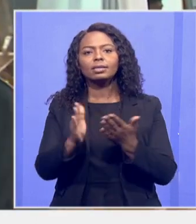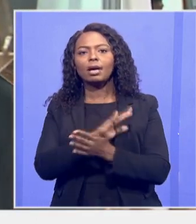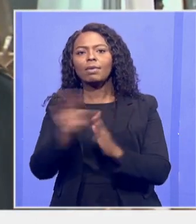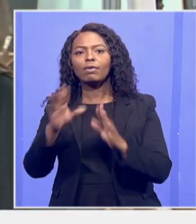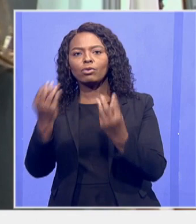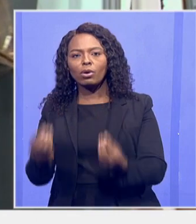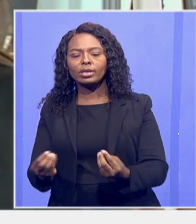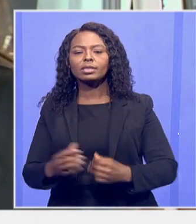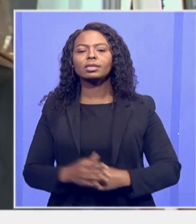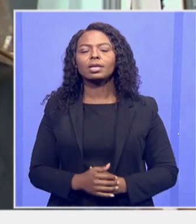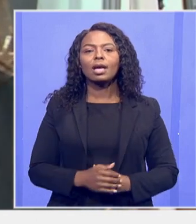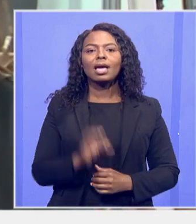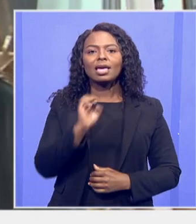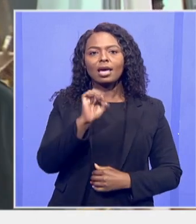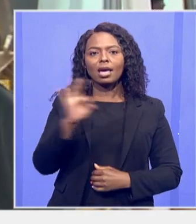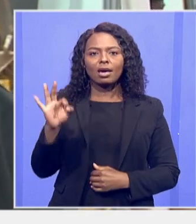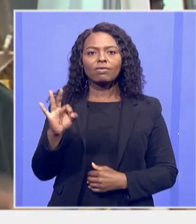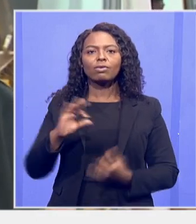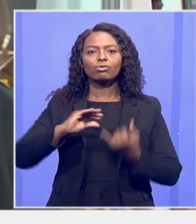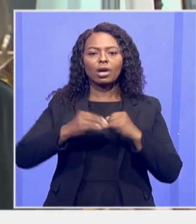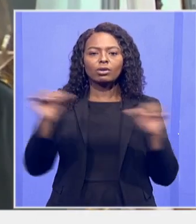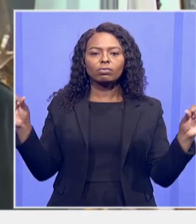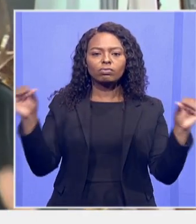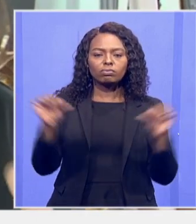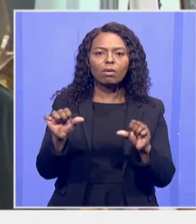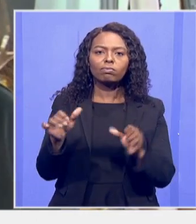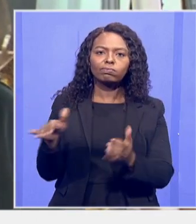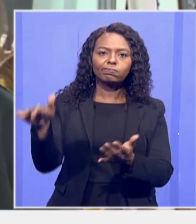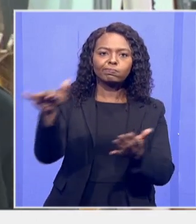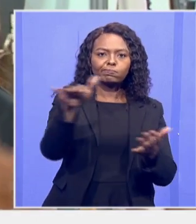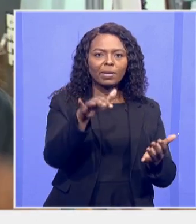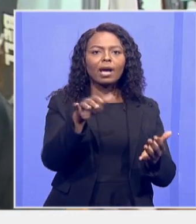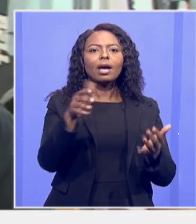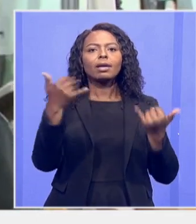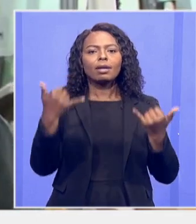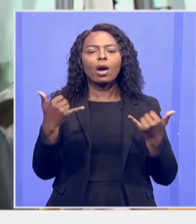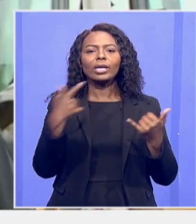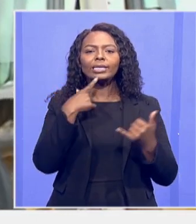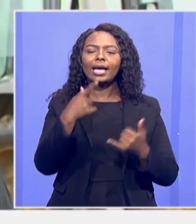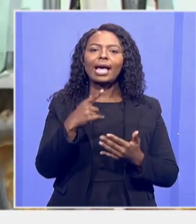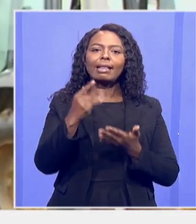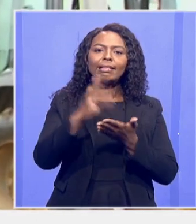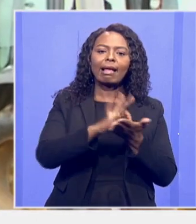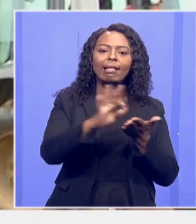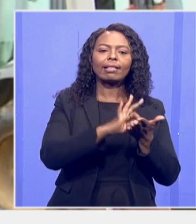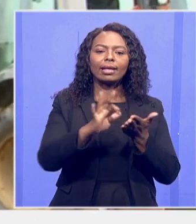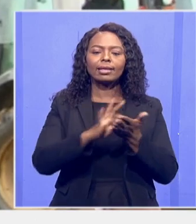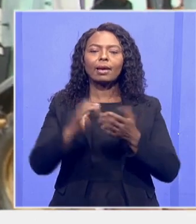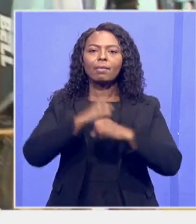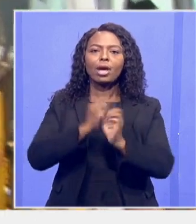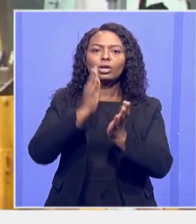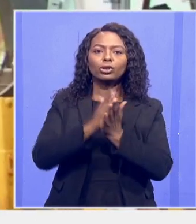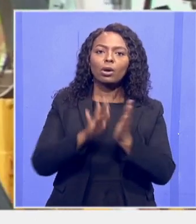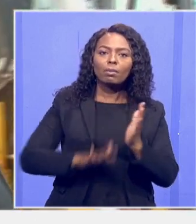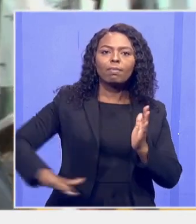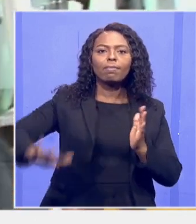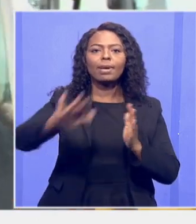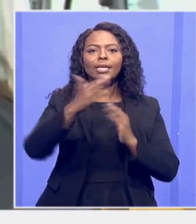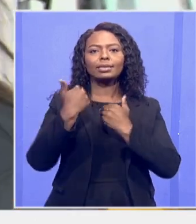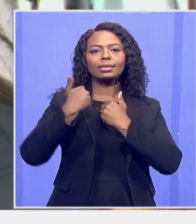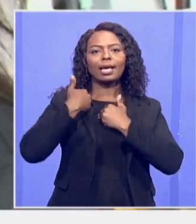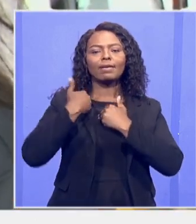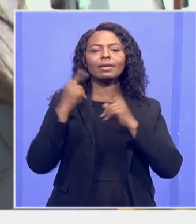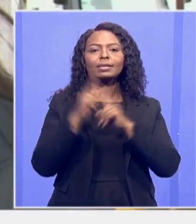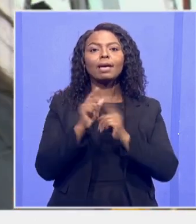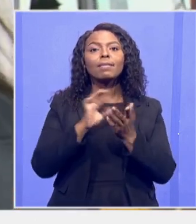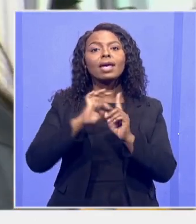is reclaiming these communities, coming together to clean up and ensure that they are safe and clean environments for communities to